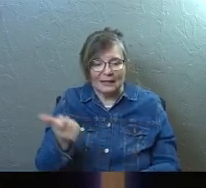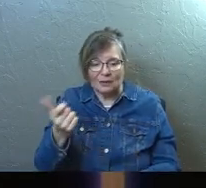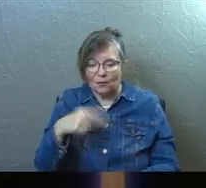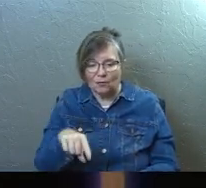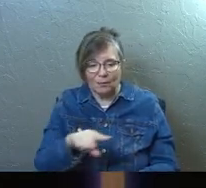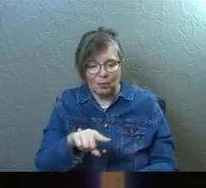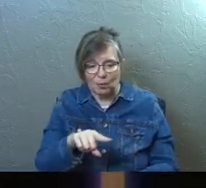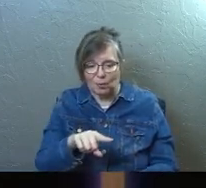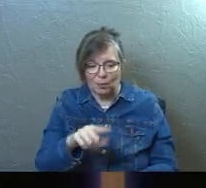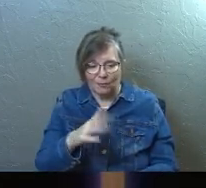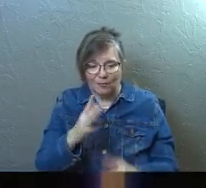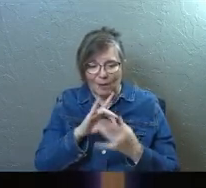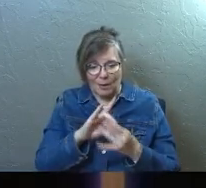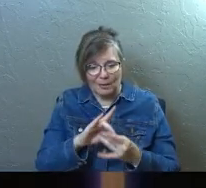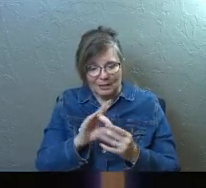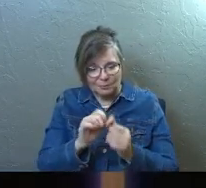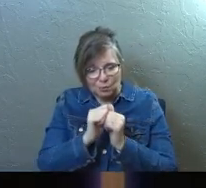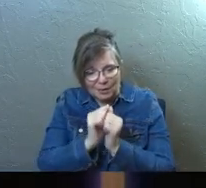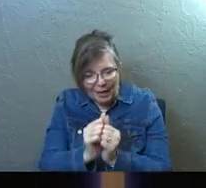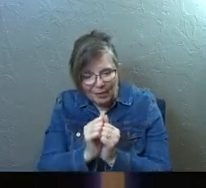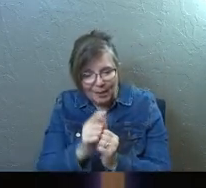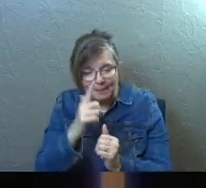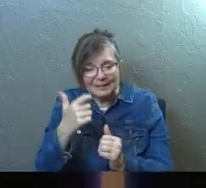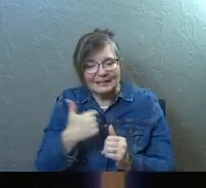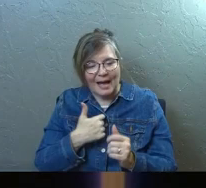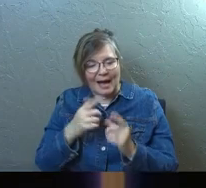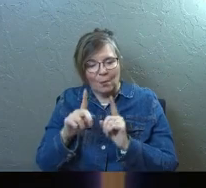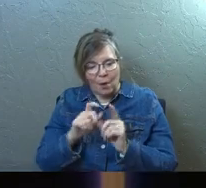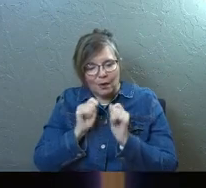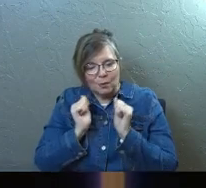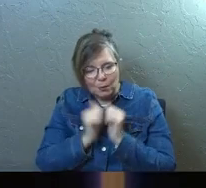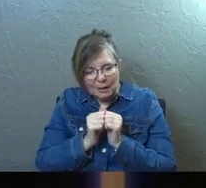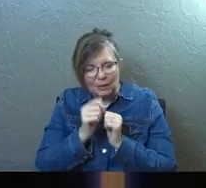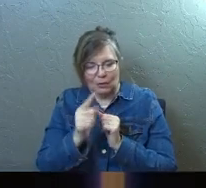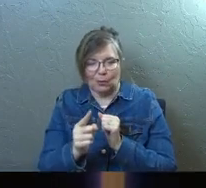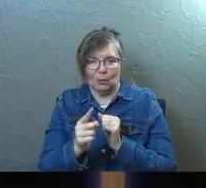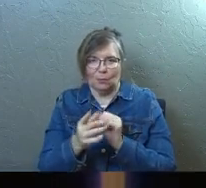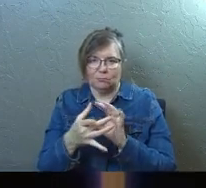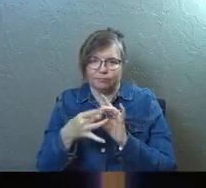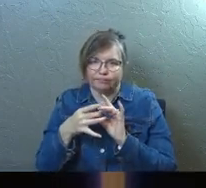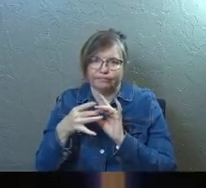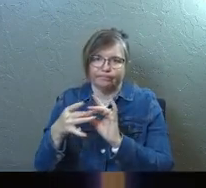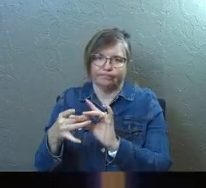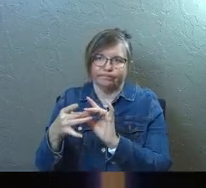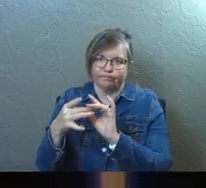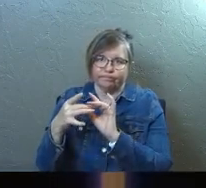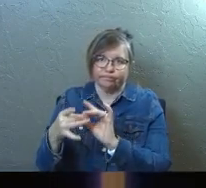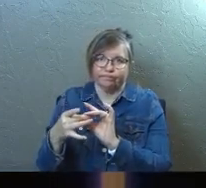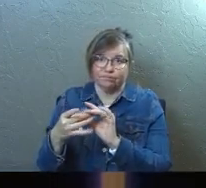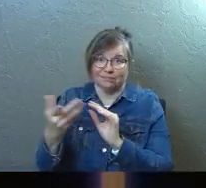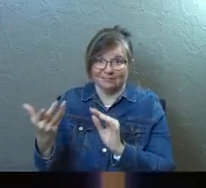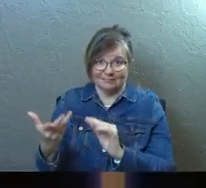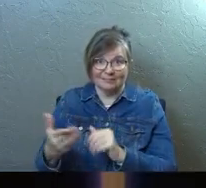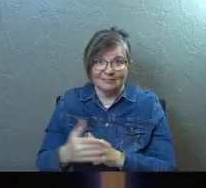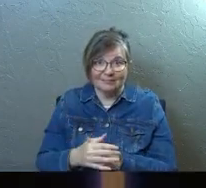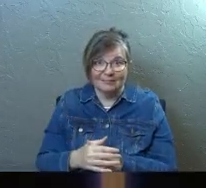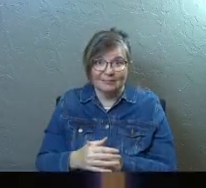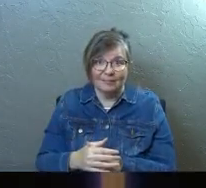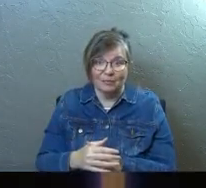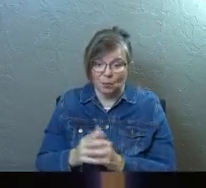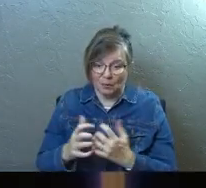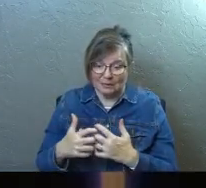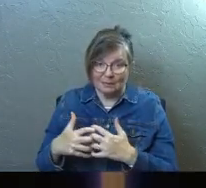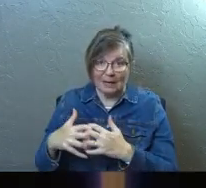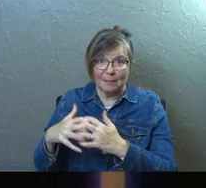those away from our relationship together because I walked through with you. And you know what's here? What's